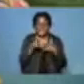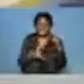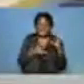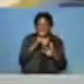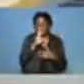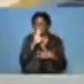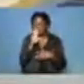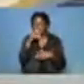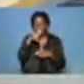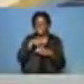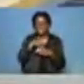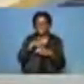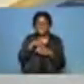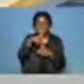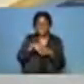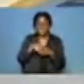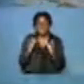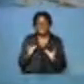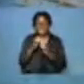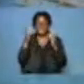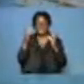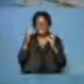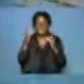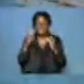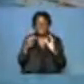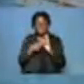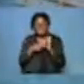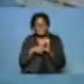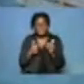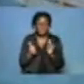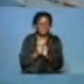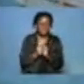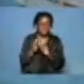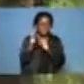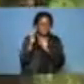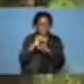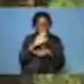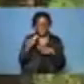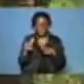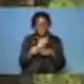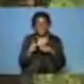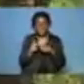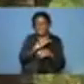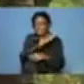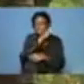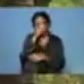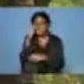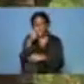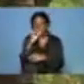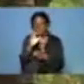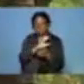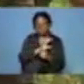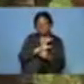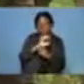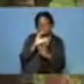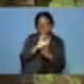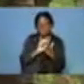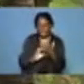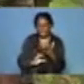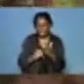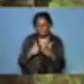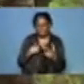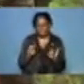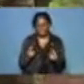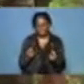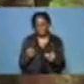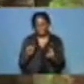the celebrations. I mean, with Junk Canoe, that's a whole atmosphere of craft. And so, you know, I do a lot of craft products as well. So to bring the two together and, you know,